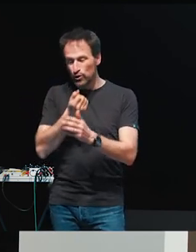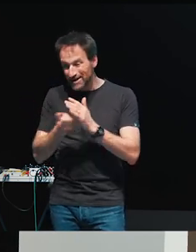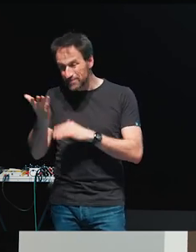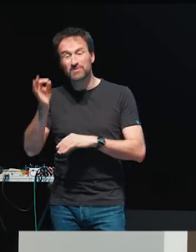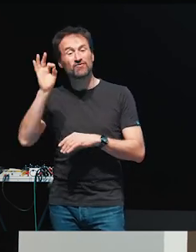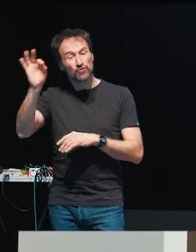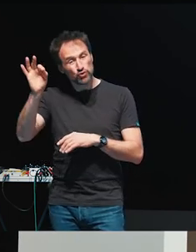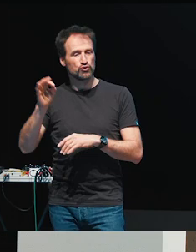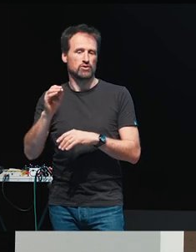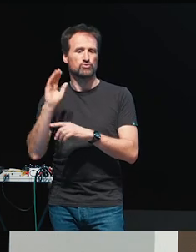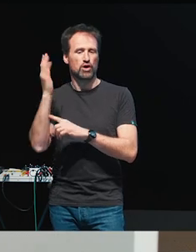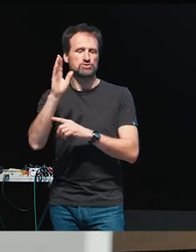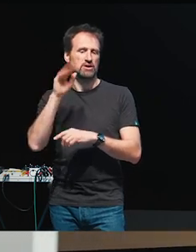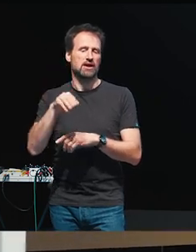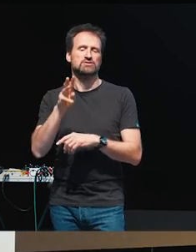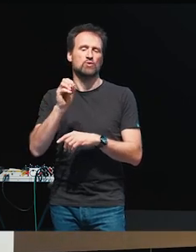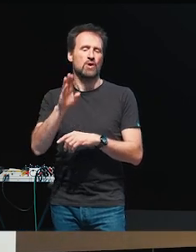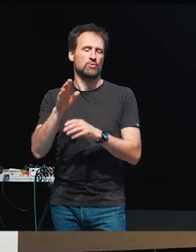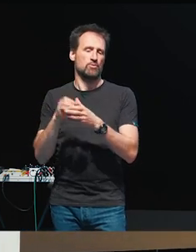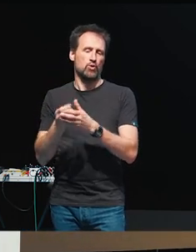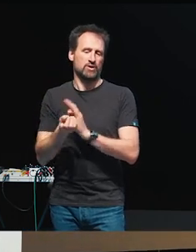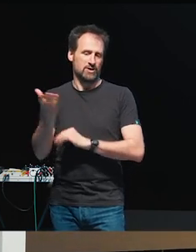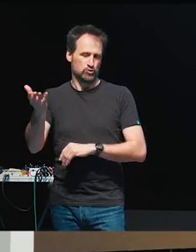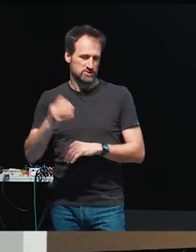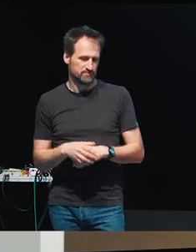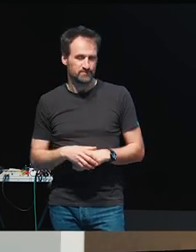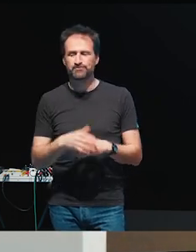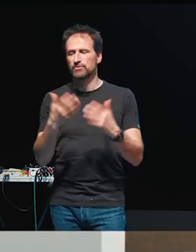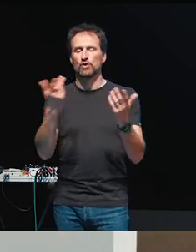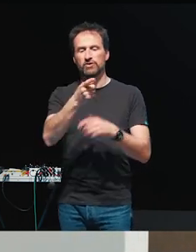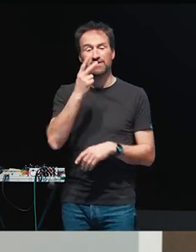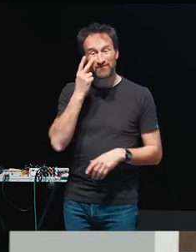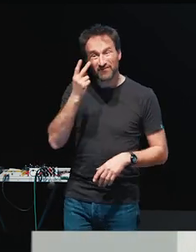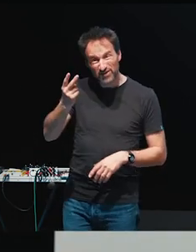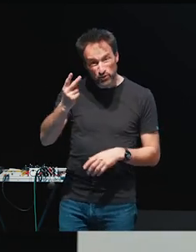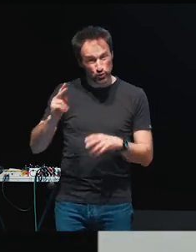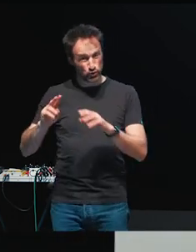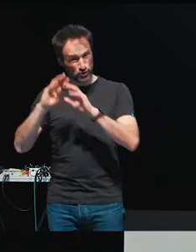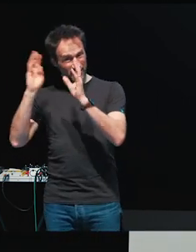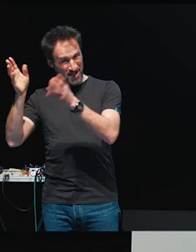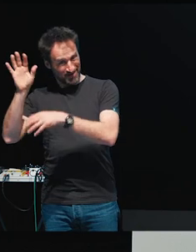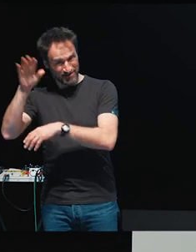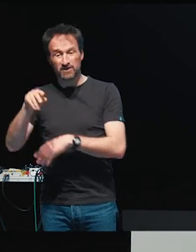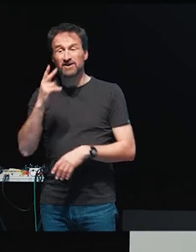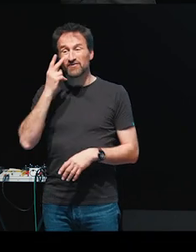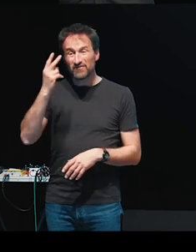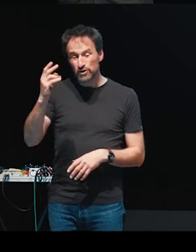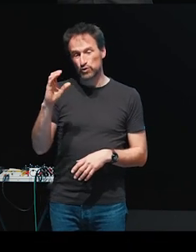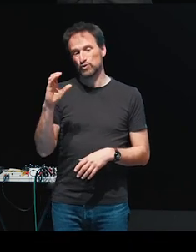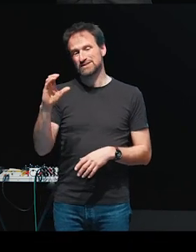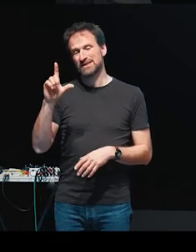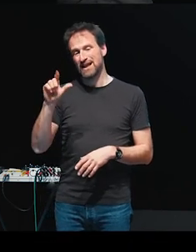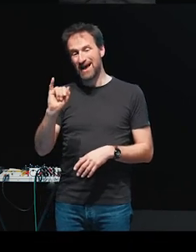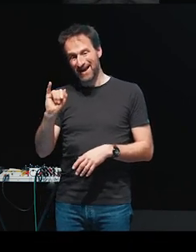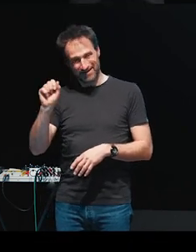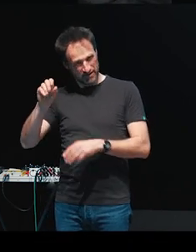browser. Or when you're looking into the Vue world, you can use the Vue CLI to compile an ordinary